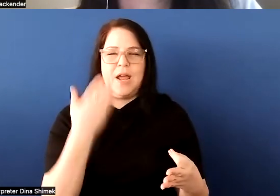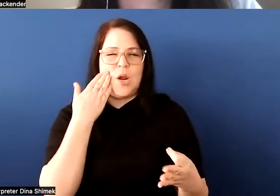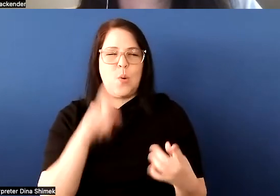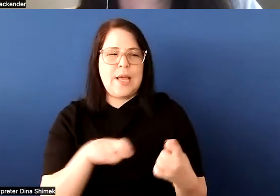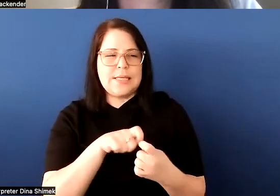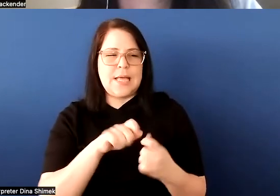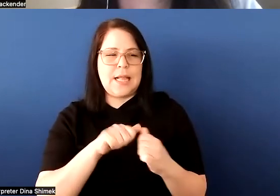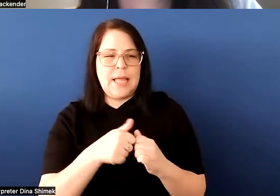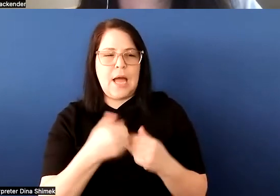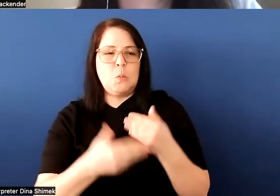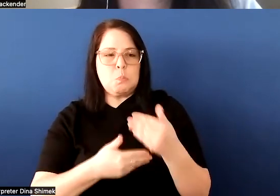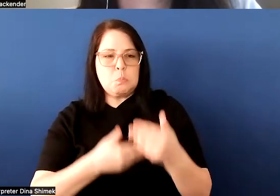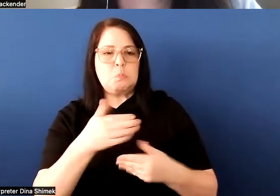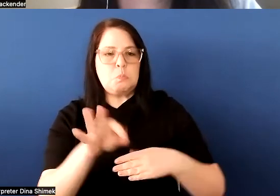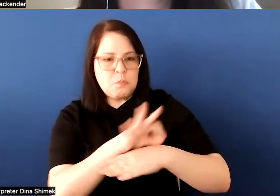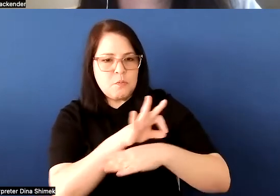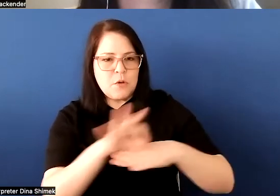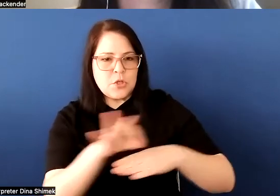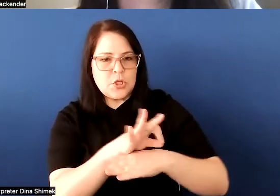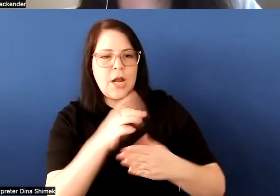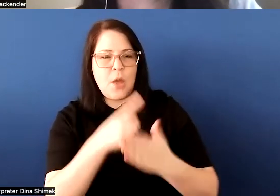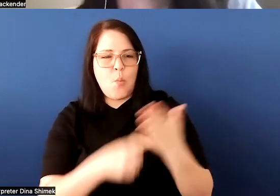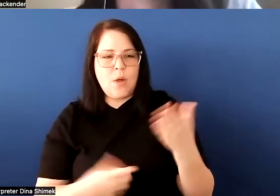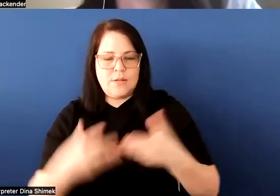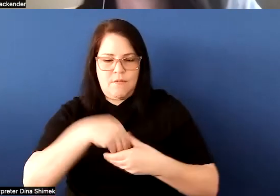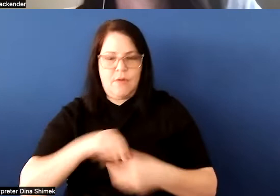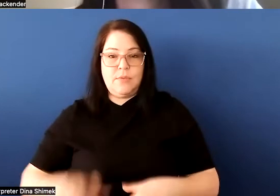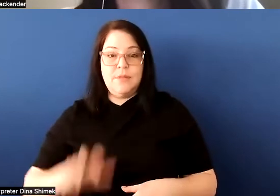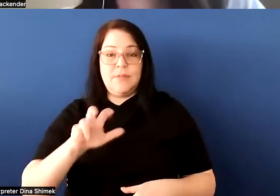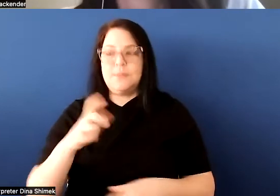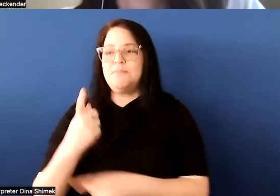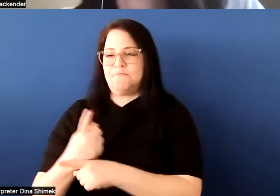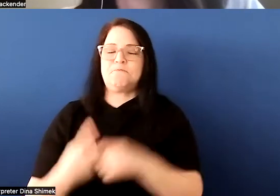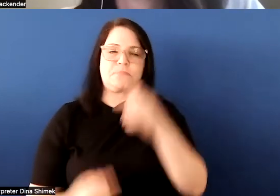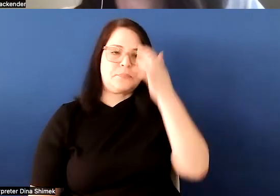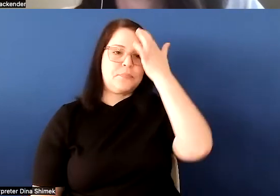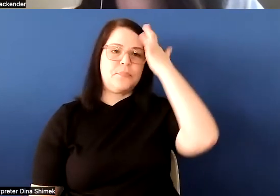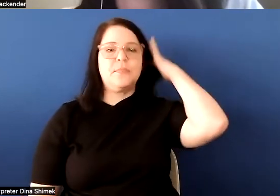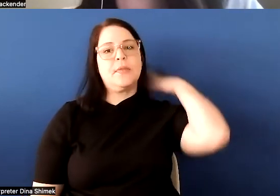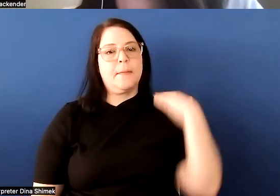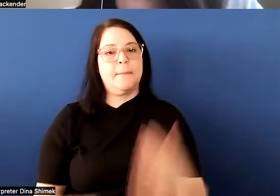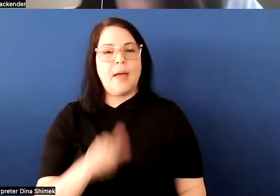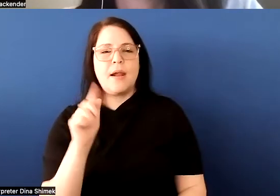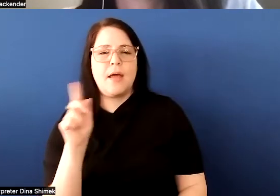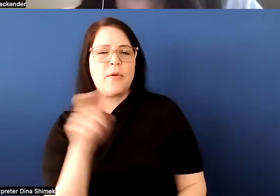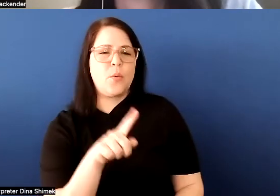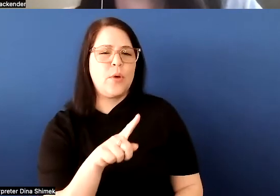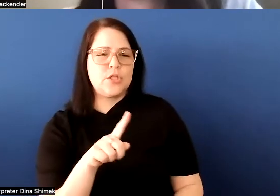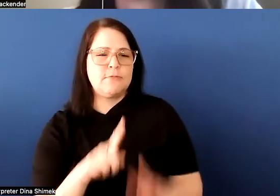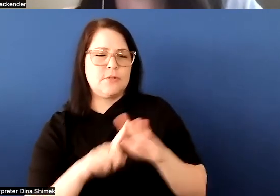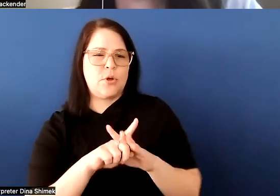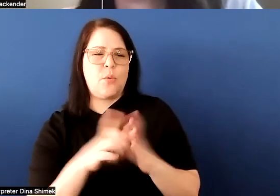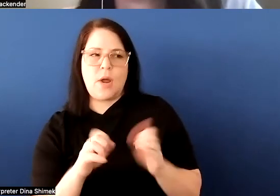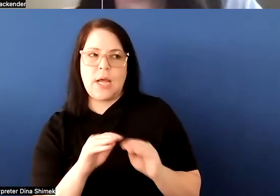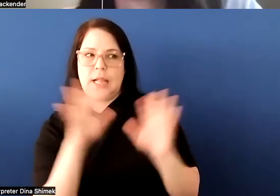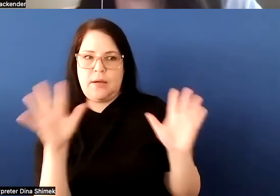it's, what exactly it's invested in. That's right. So another question here that we want to